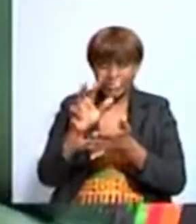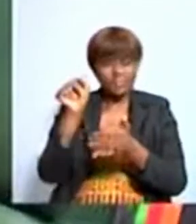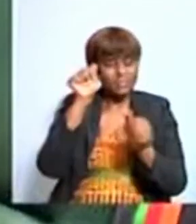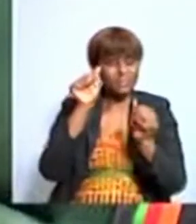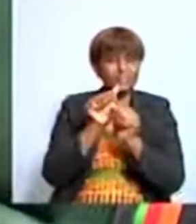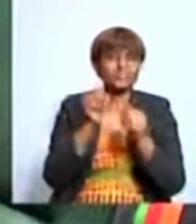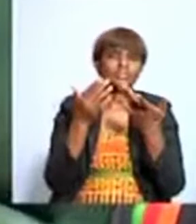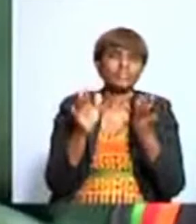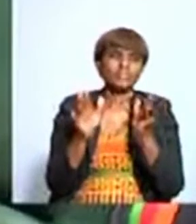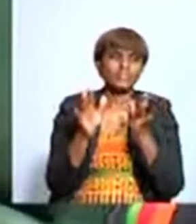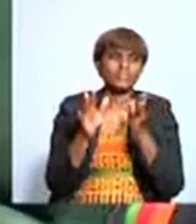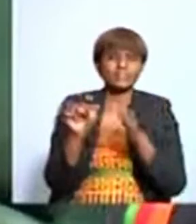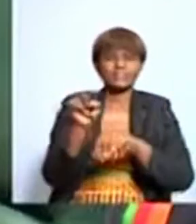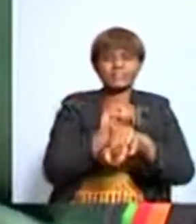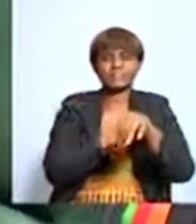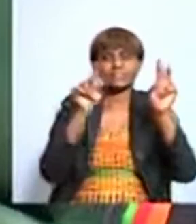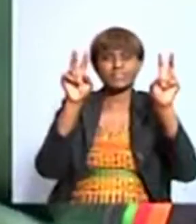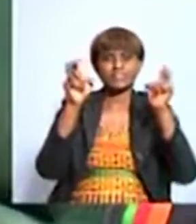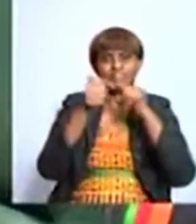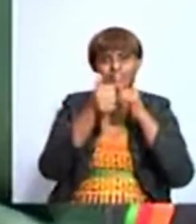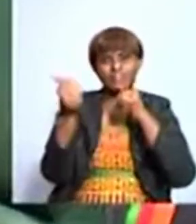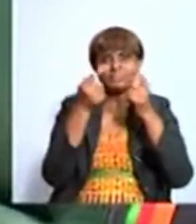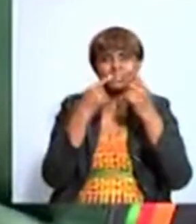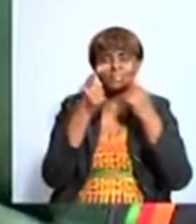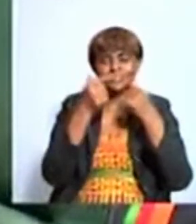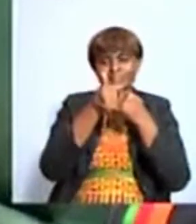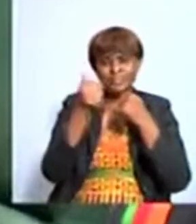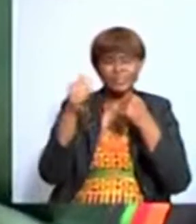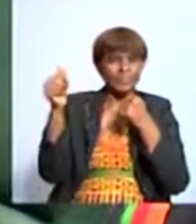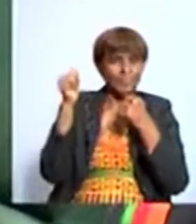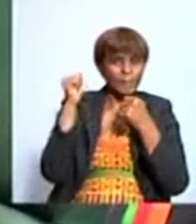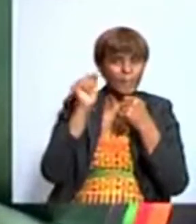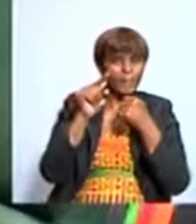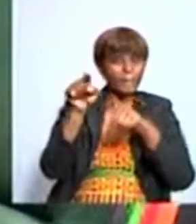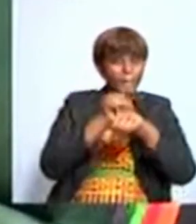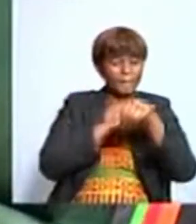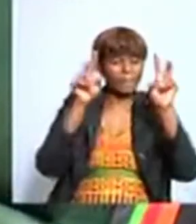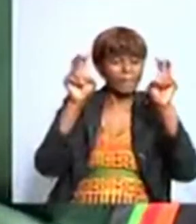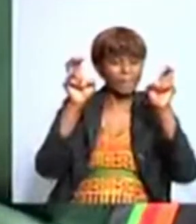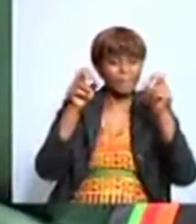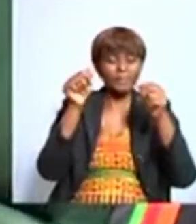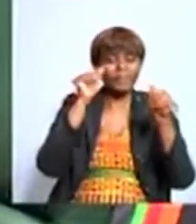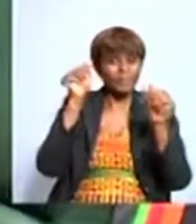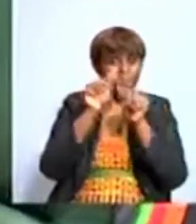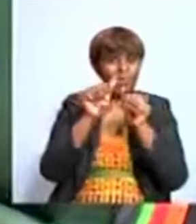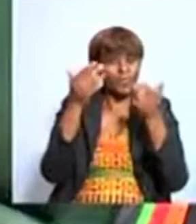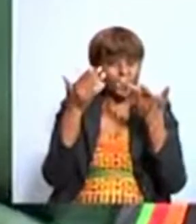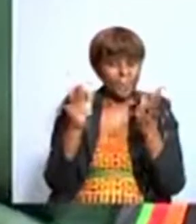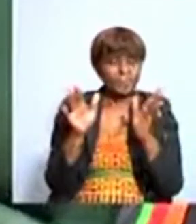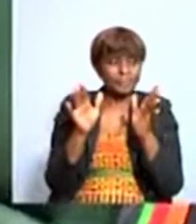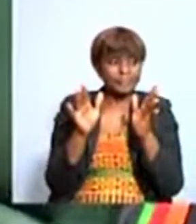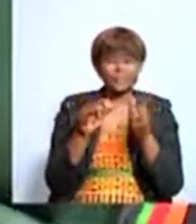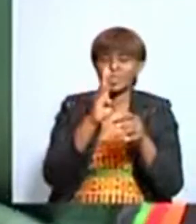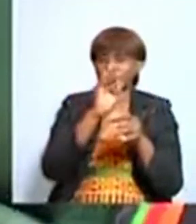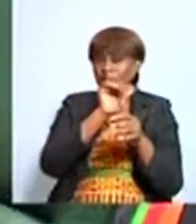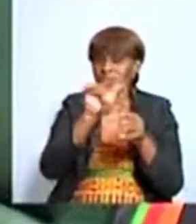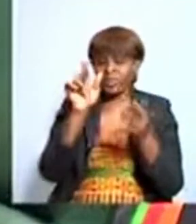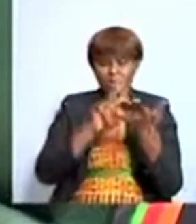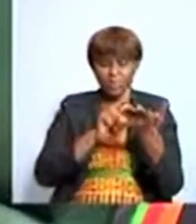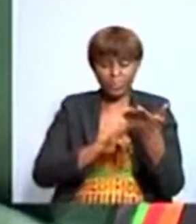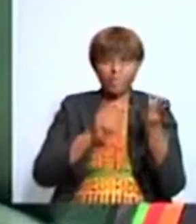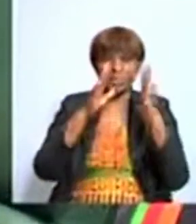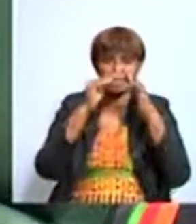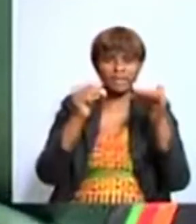to. Long title. Any debate? Any objection? Long title is agreed to. The bill will be reported